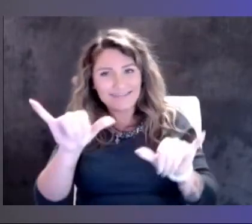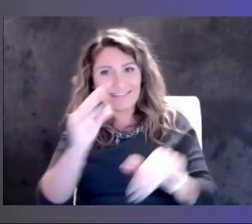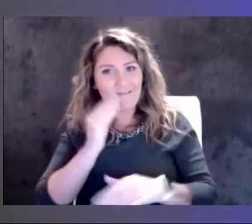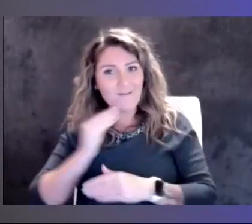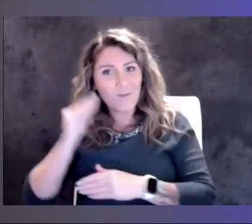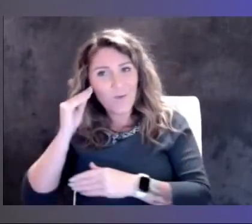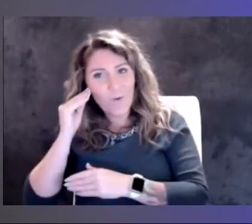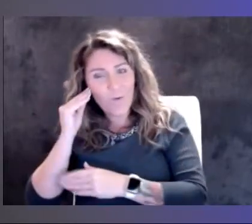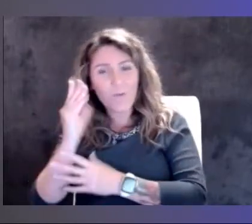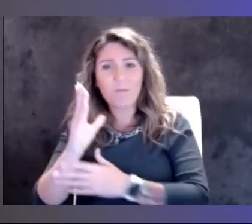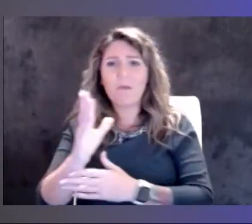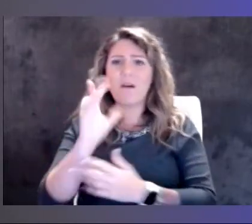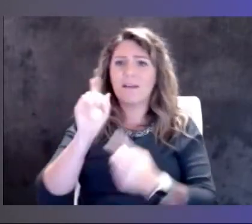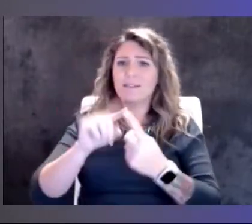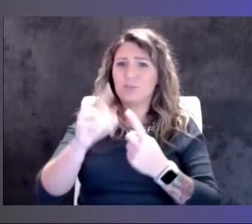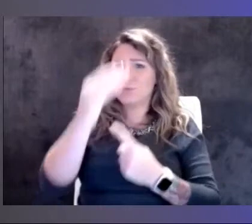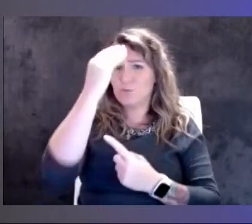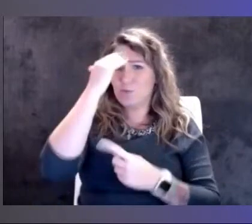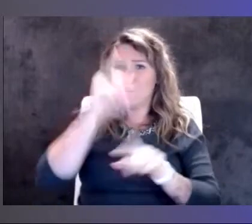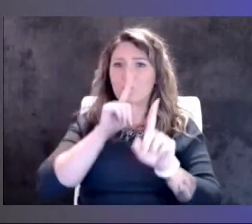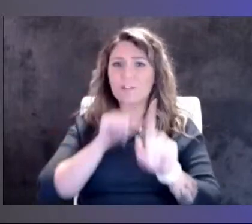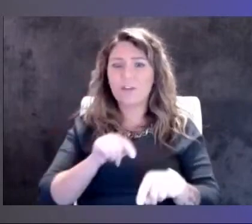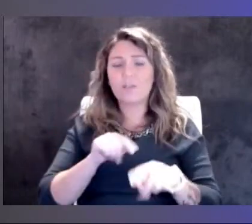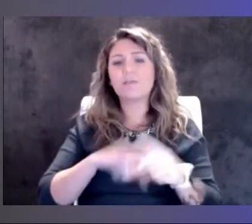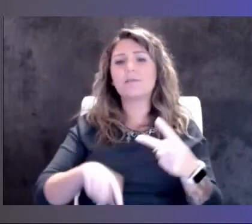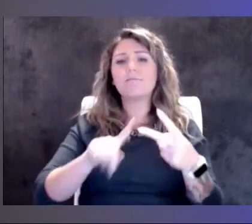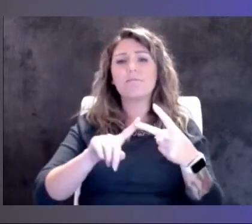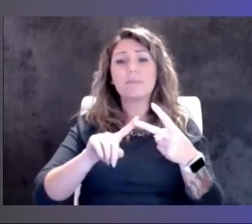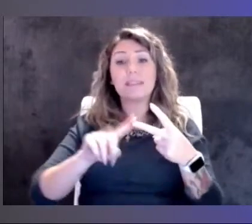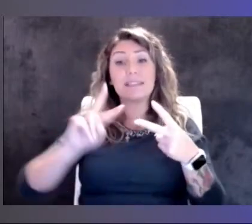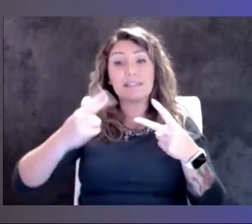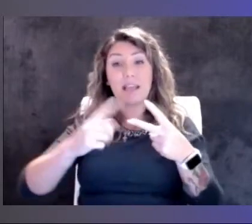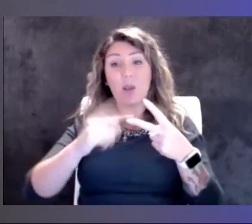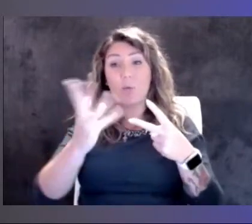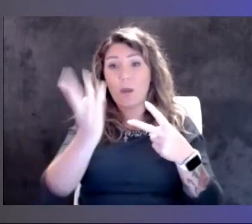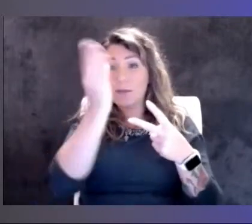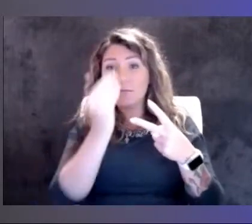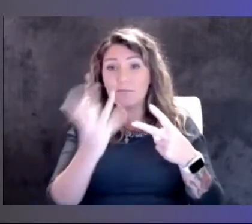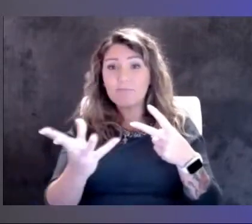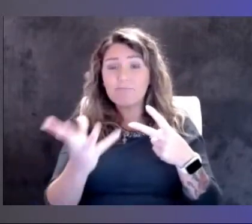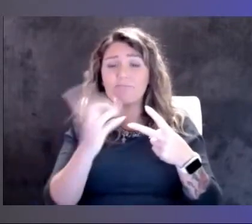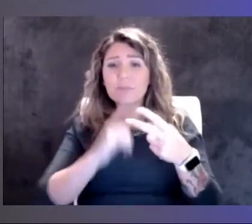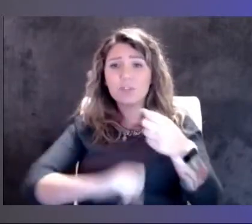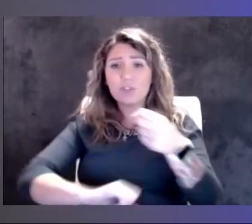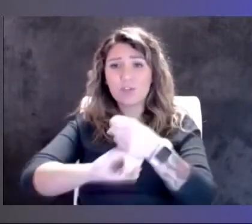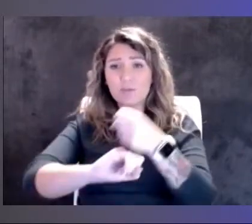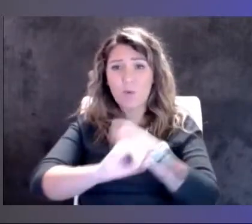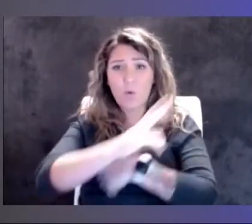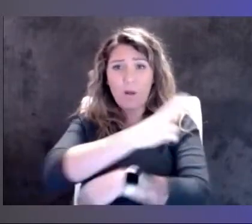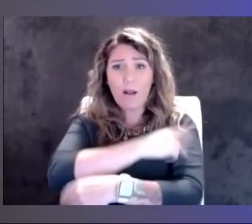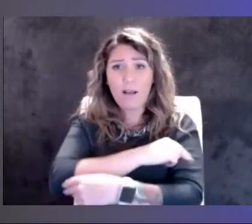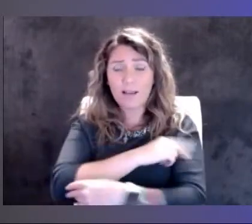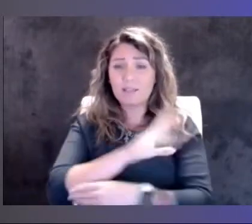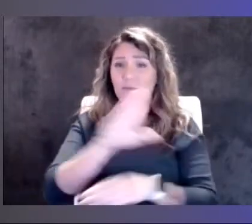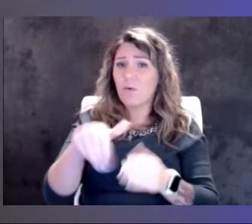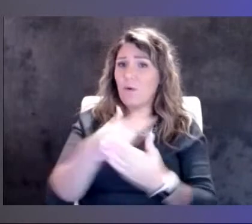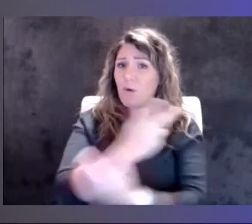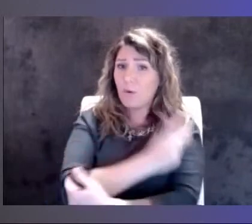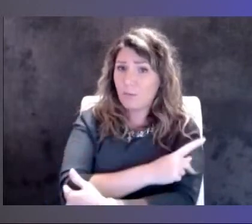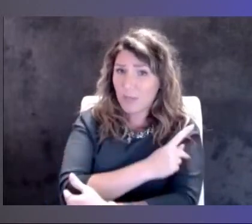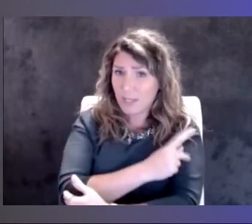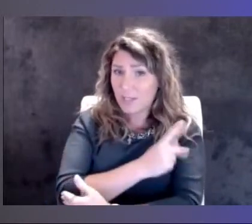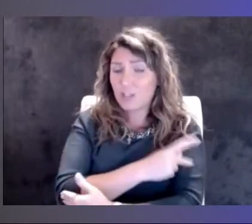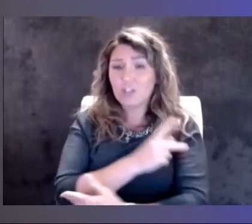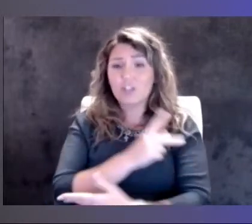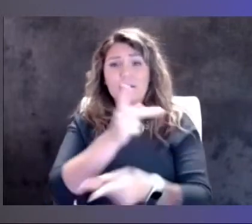definitely until you know the results of that test. And the other thing I wanted to share, just to support our hospitals and all the patients that our hospitals are taking care of,